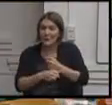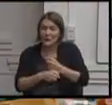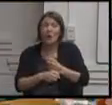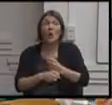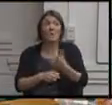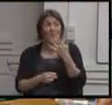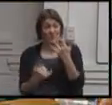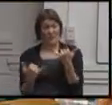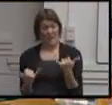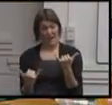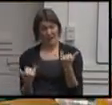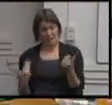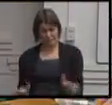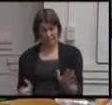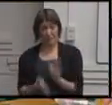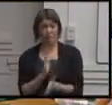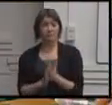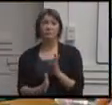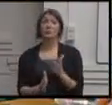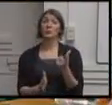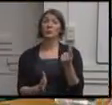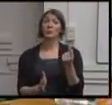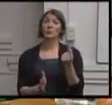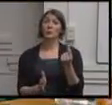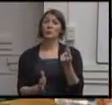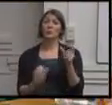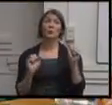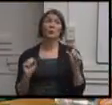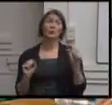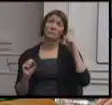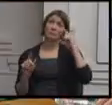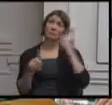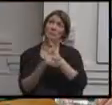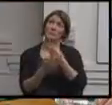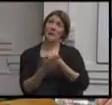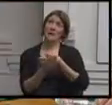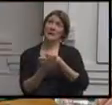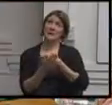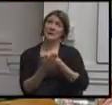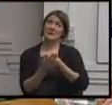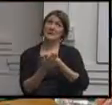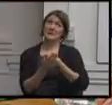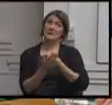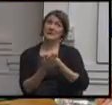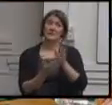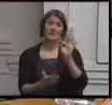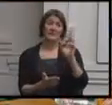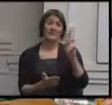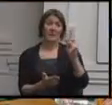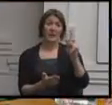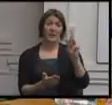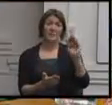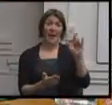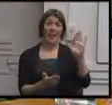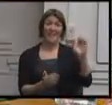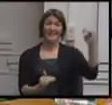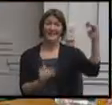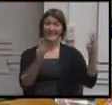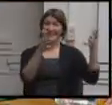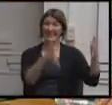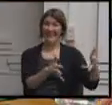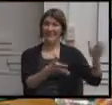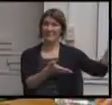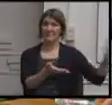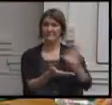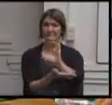one way you might consider funding that is with fund balance. But of course, there are a lot